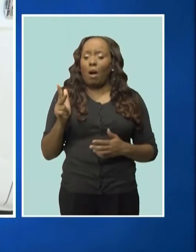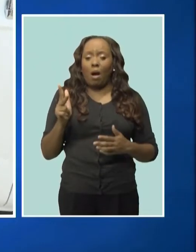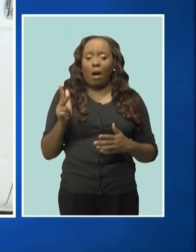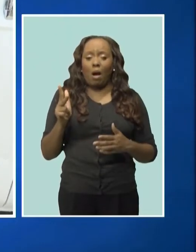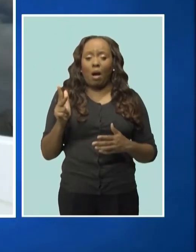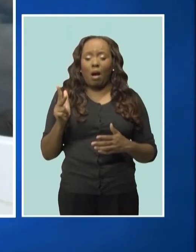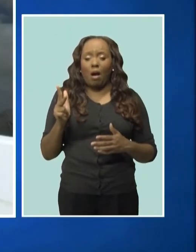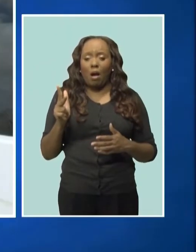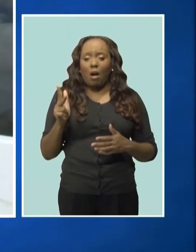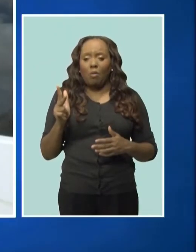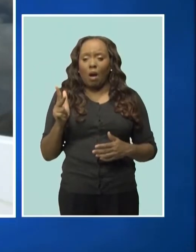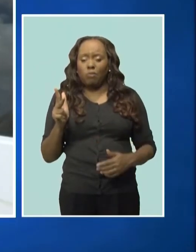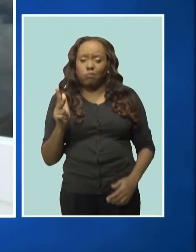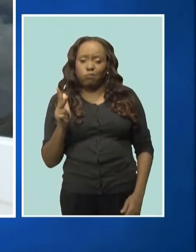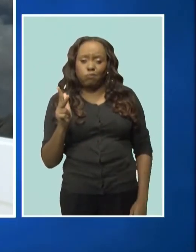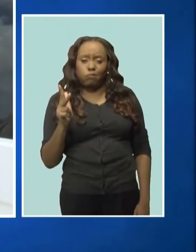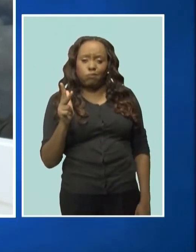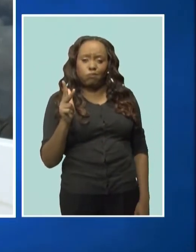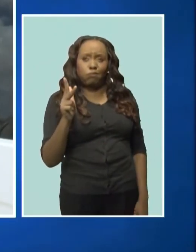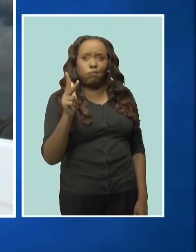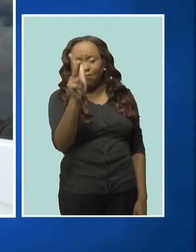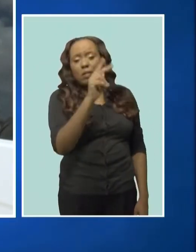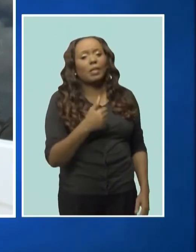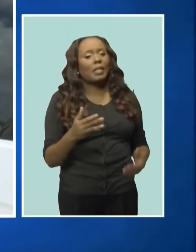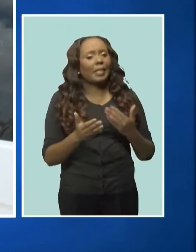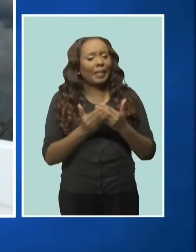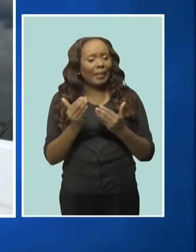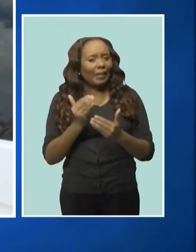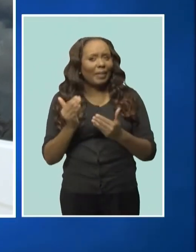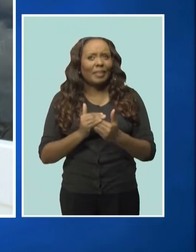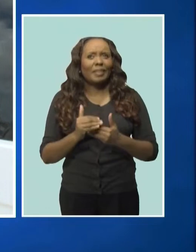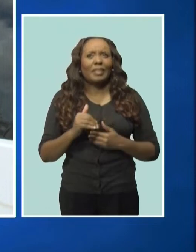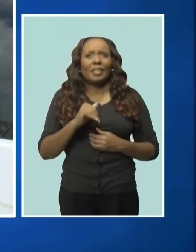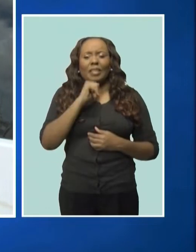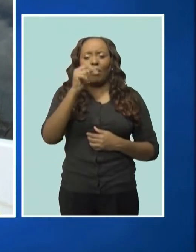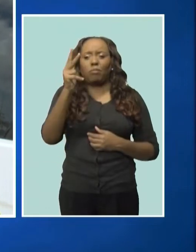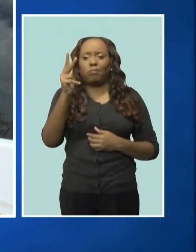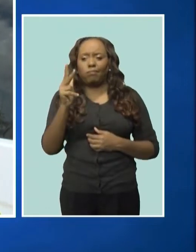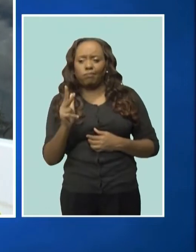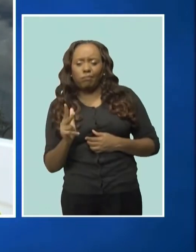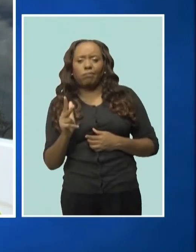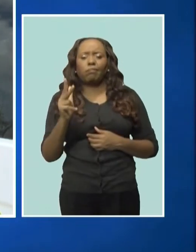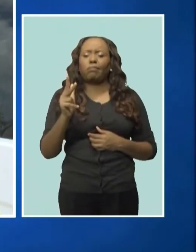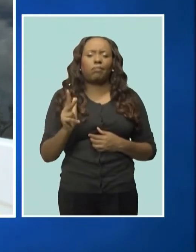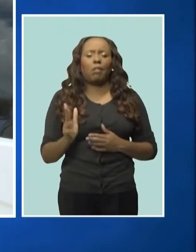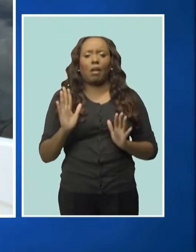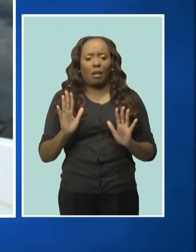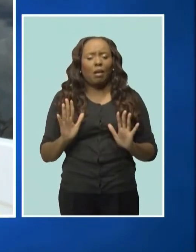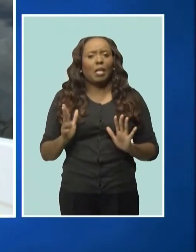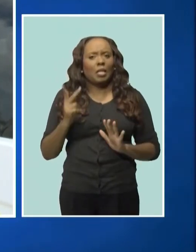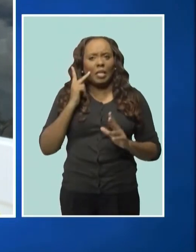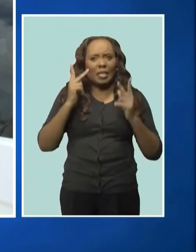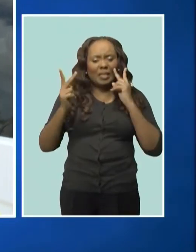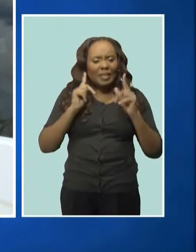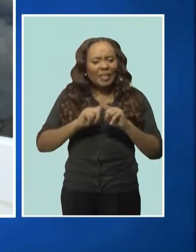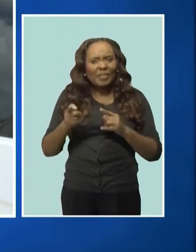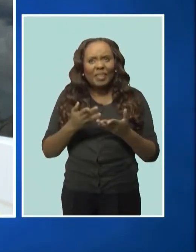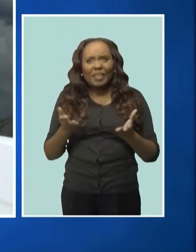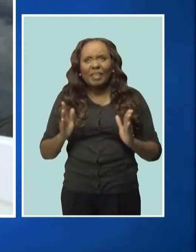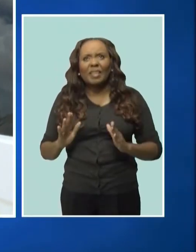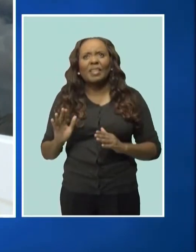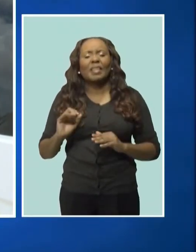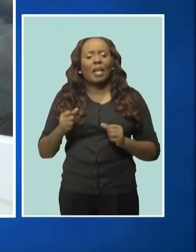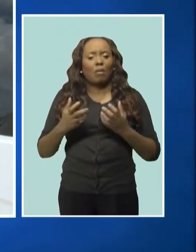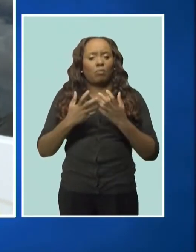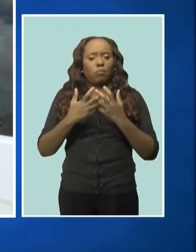and the vehicle just asking for road. And got a few features too, like as you said, it could recharge